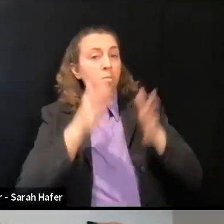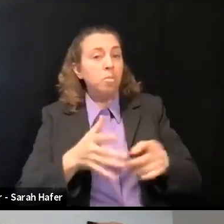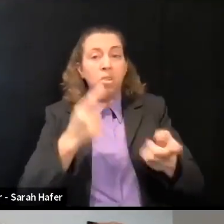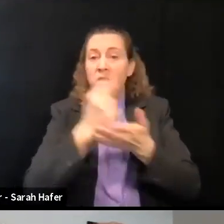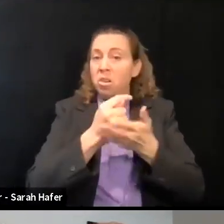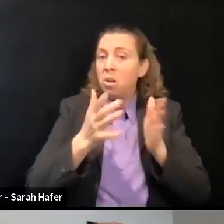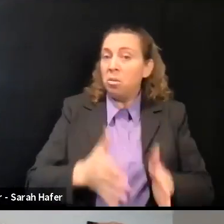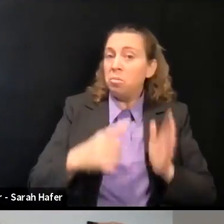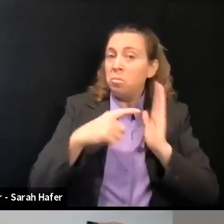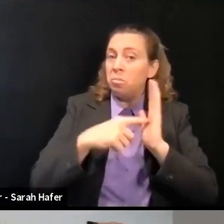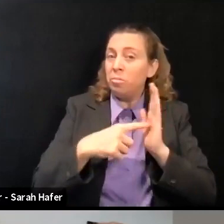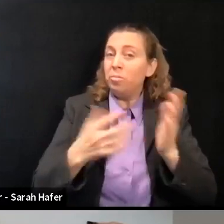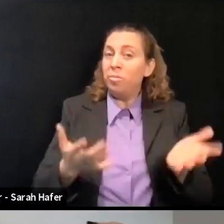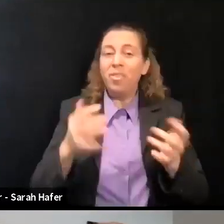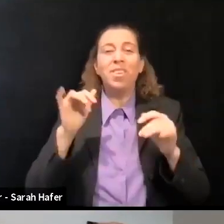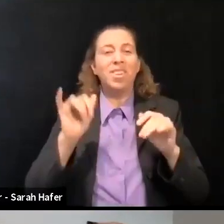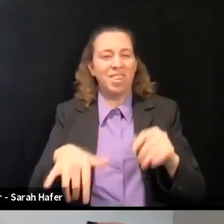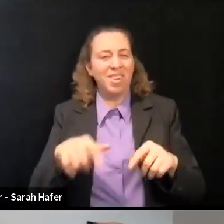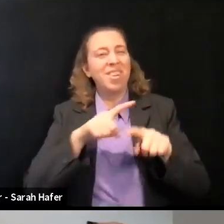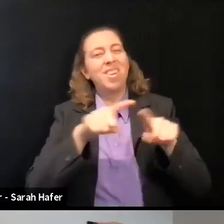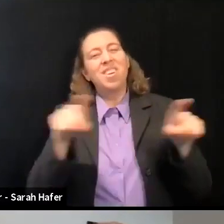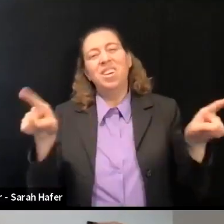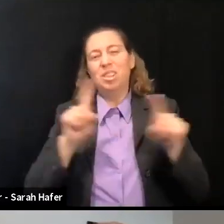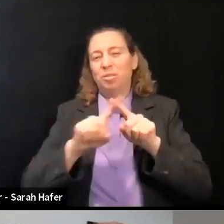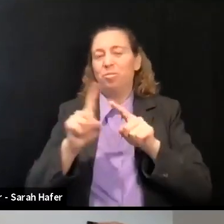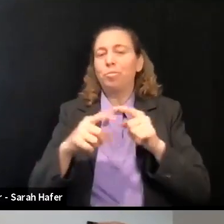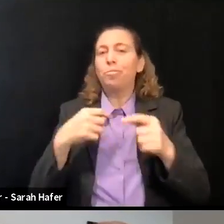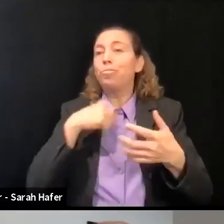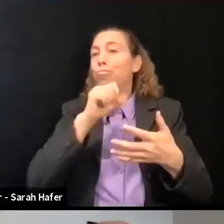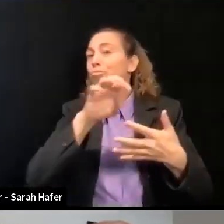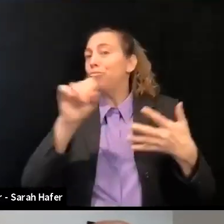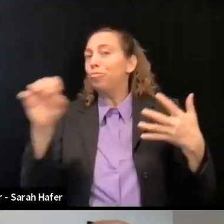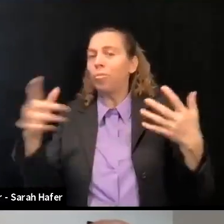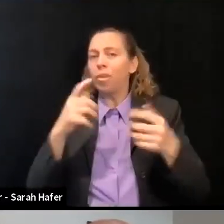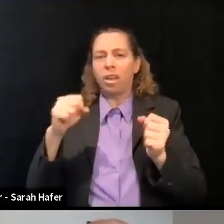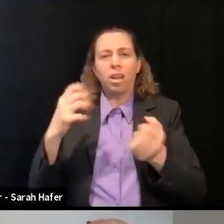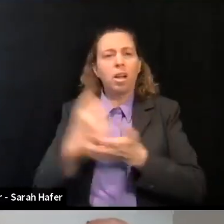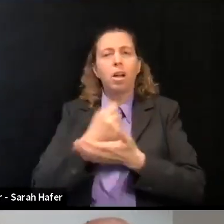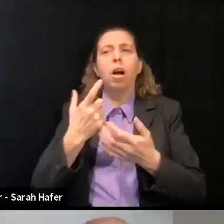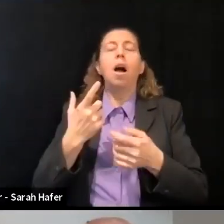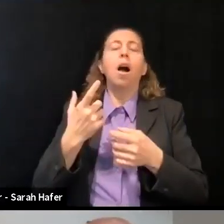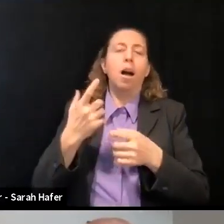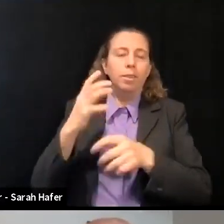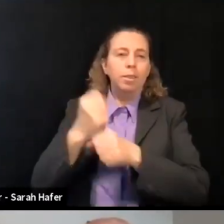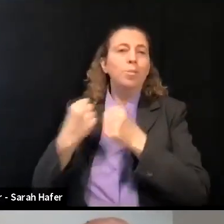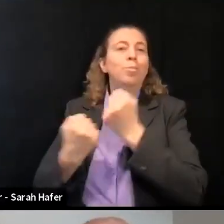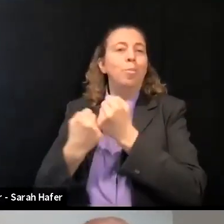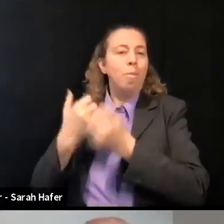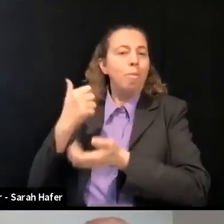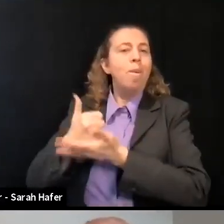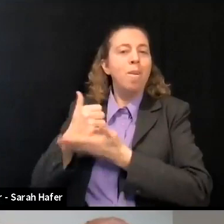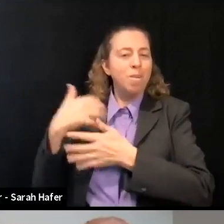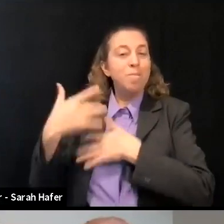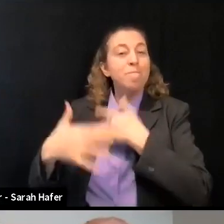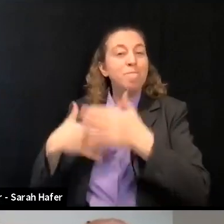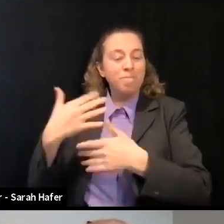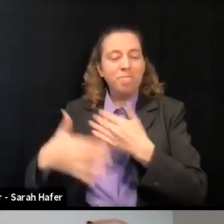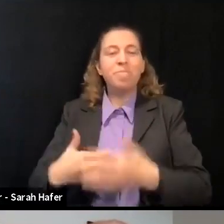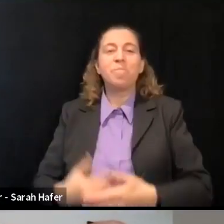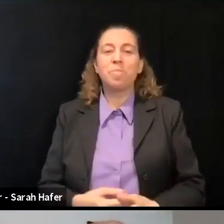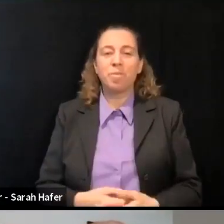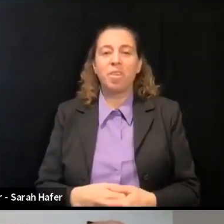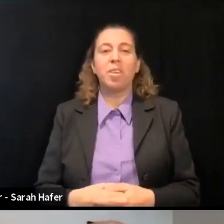share with you that maybe will be helpful to some of you or your family or loved ones. And therefore, I'm just gonna give